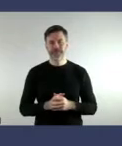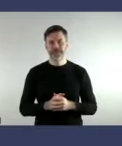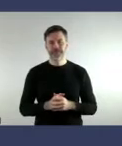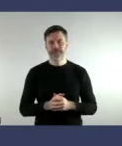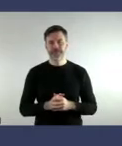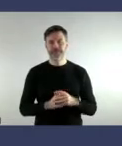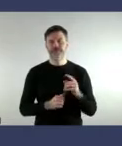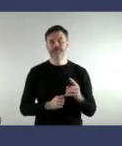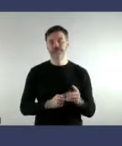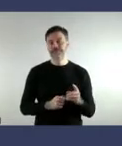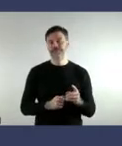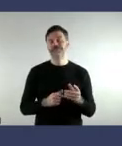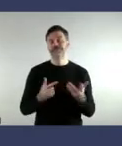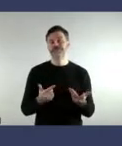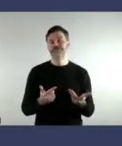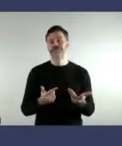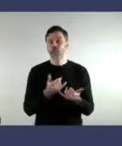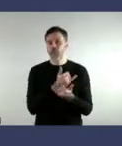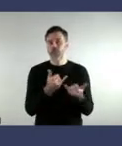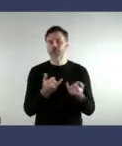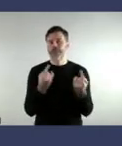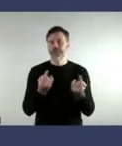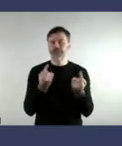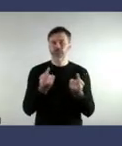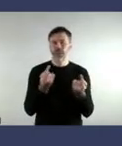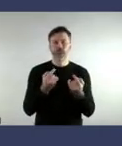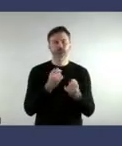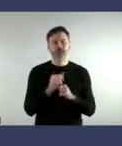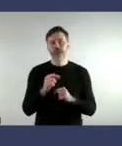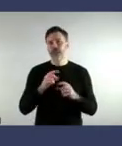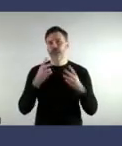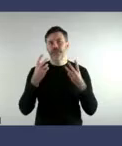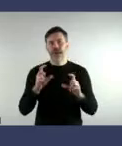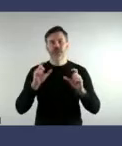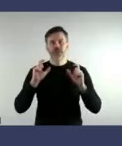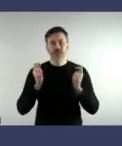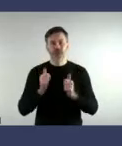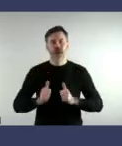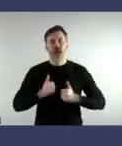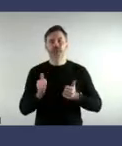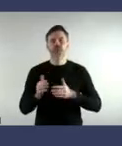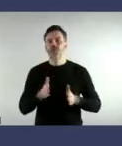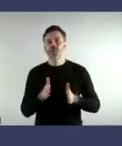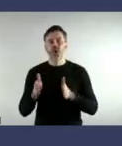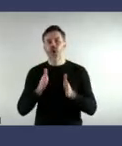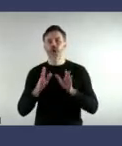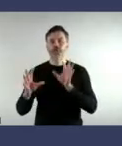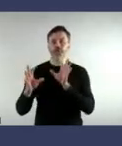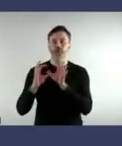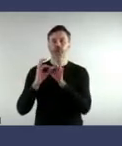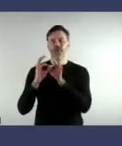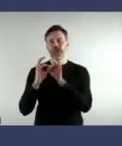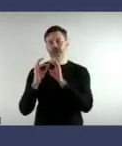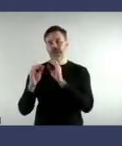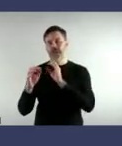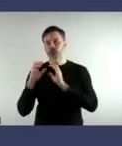One of the most endangered elements in the face of different problems is the local